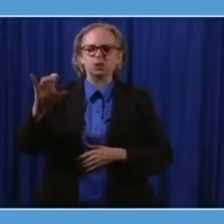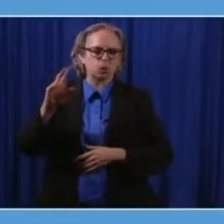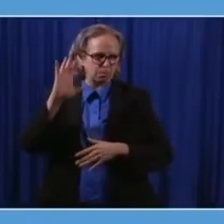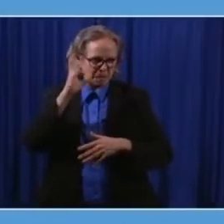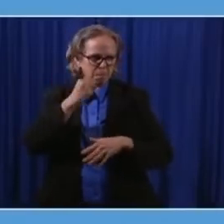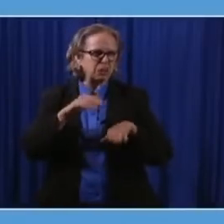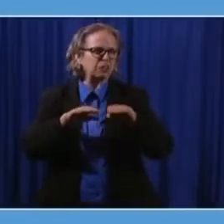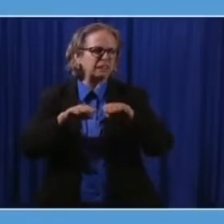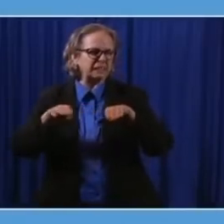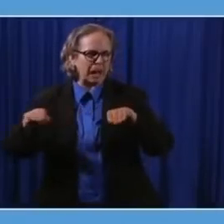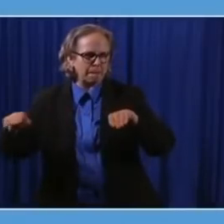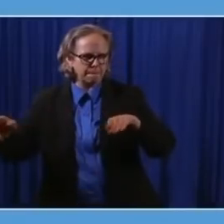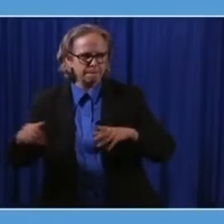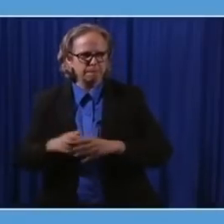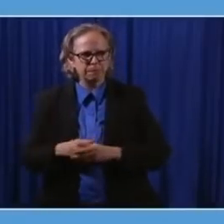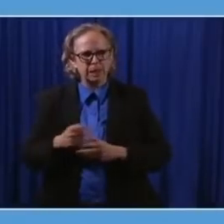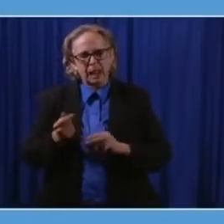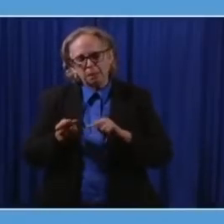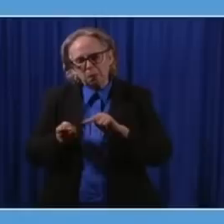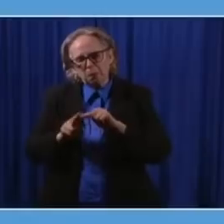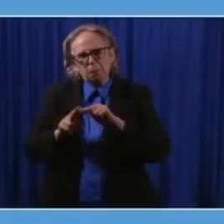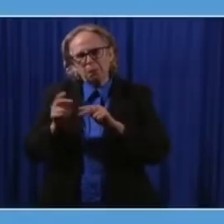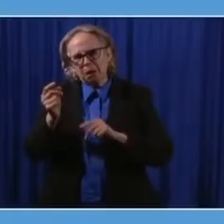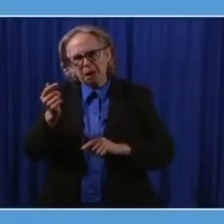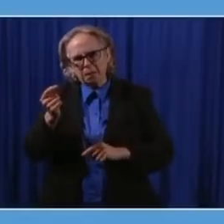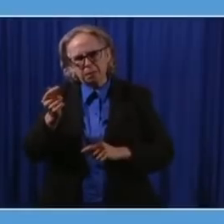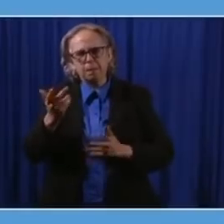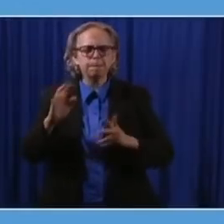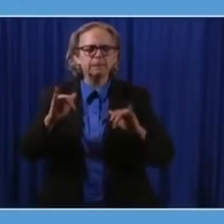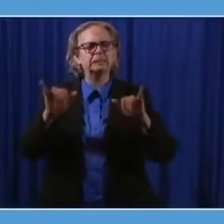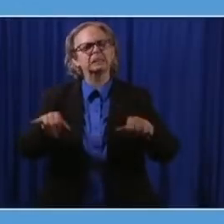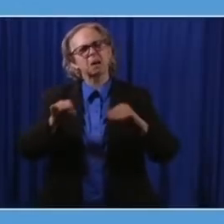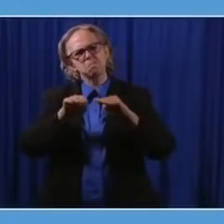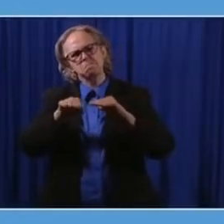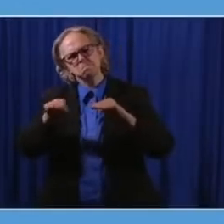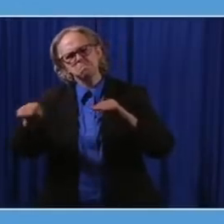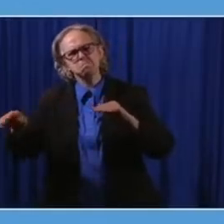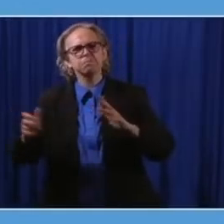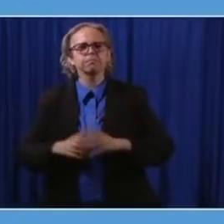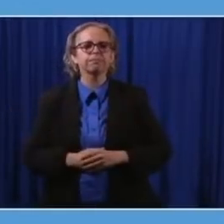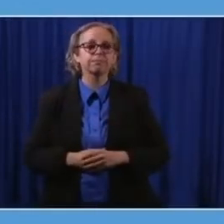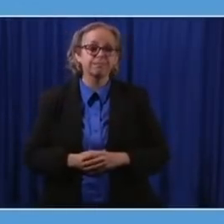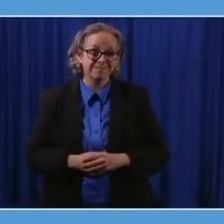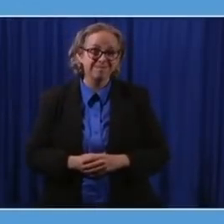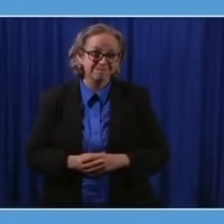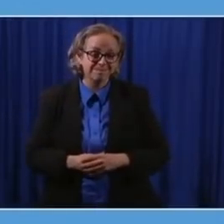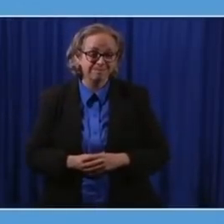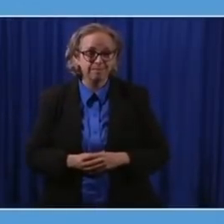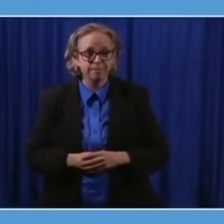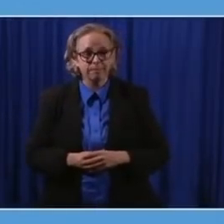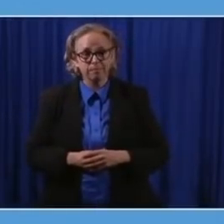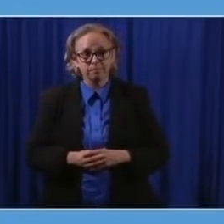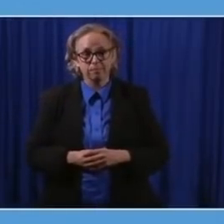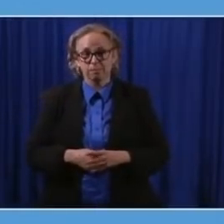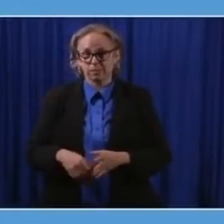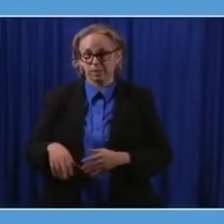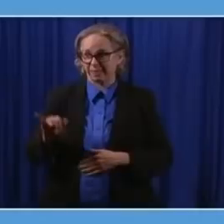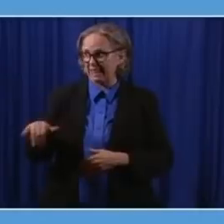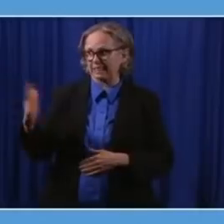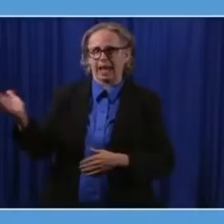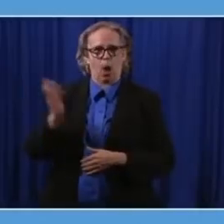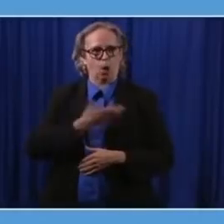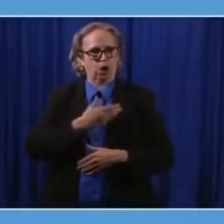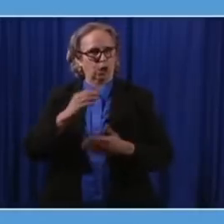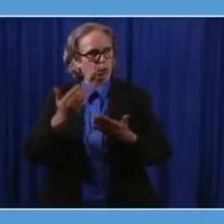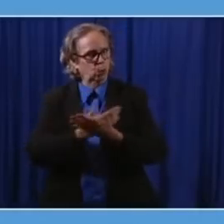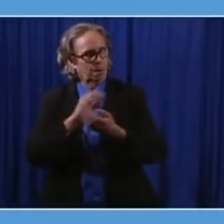little bit up, but pretty much the same. So that's the data slides. Let's